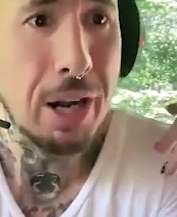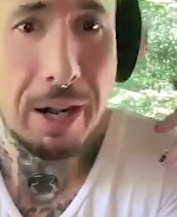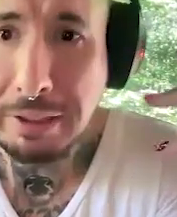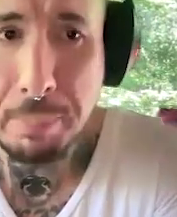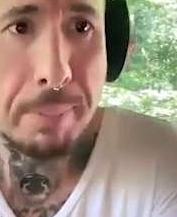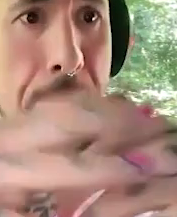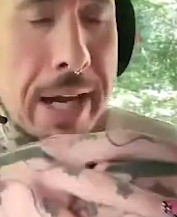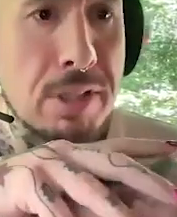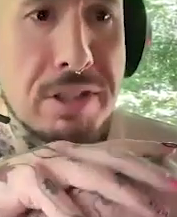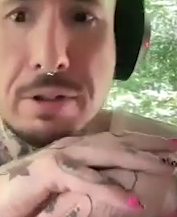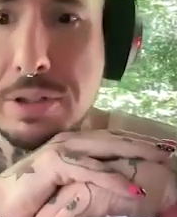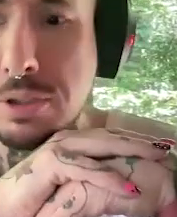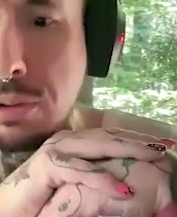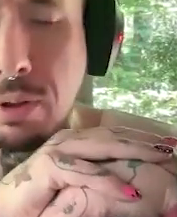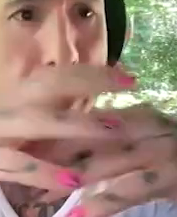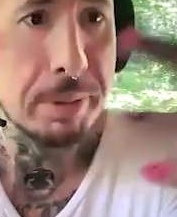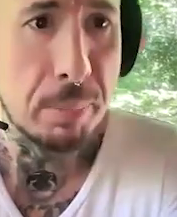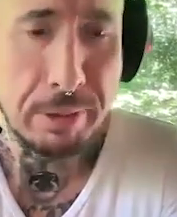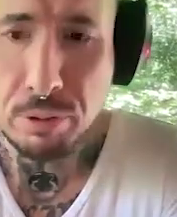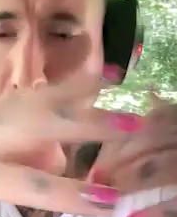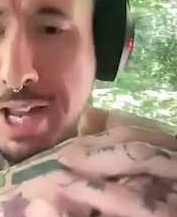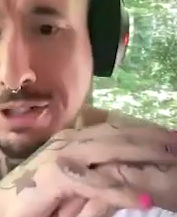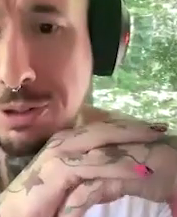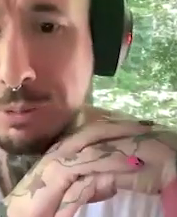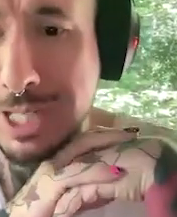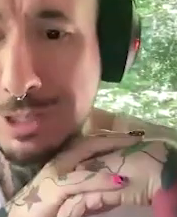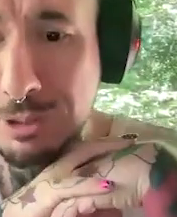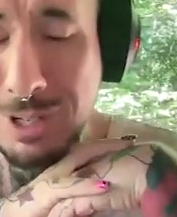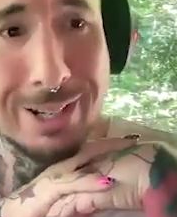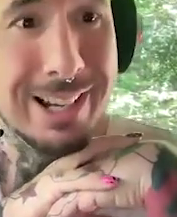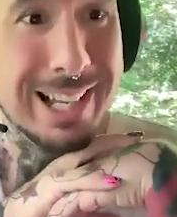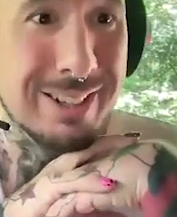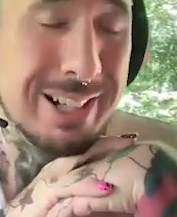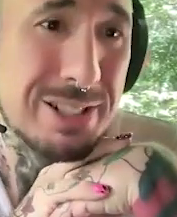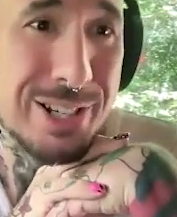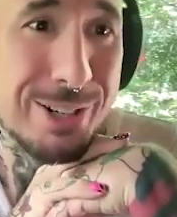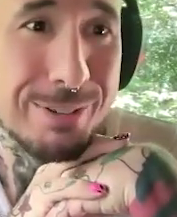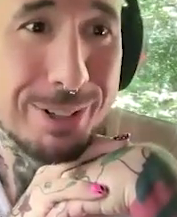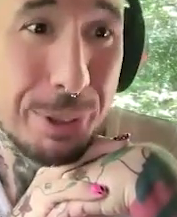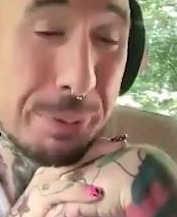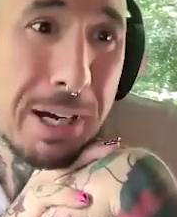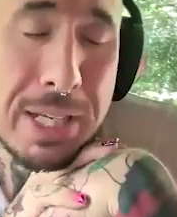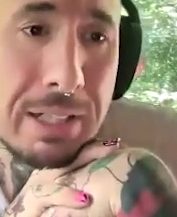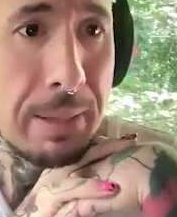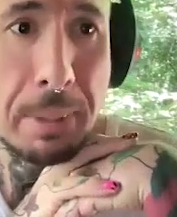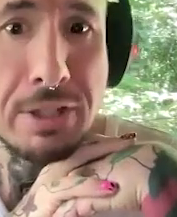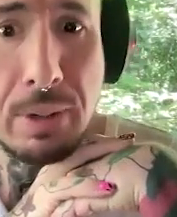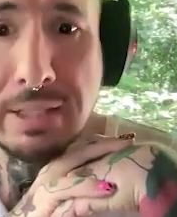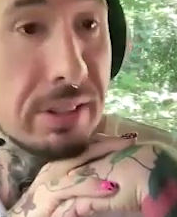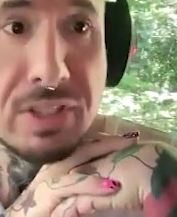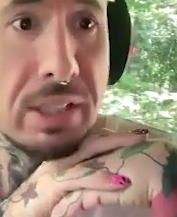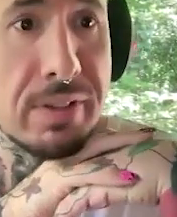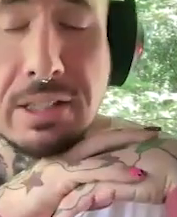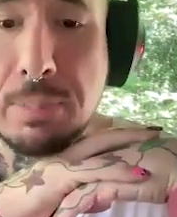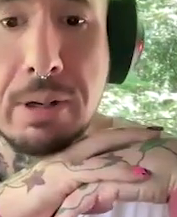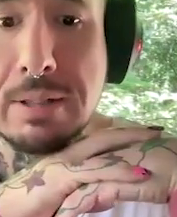to share a little bit about my research or a little bit about Youth Move National and what I do, I thought I'd just share a little bit about me and my